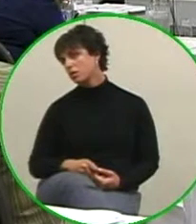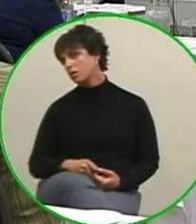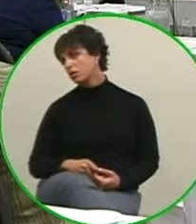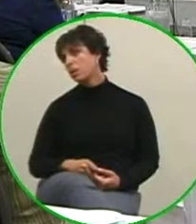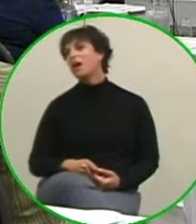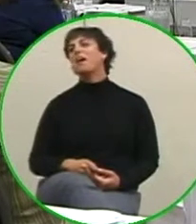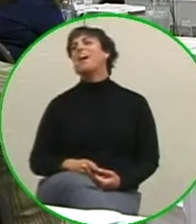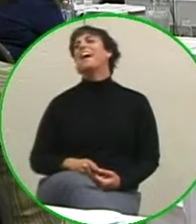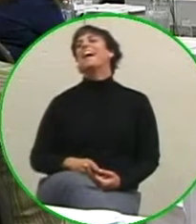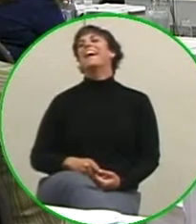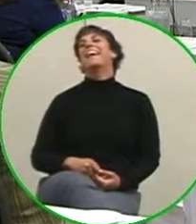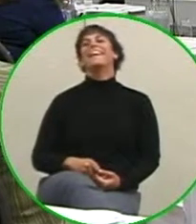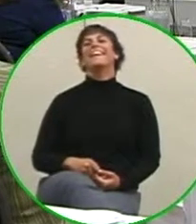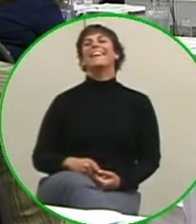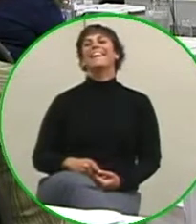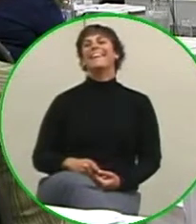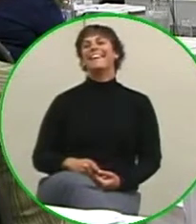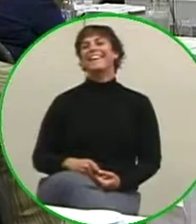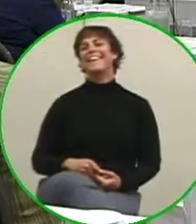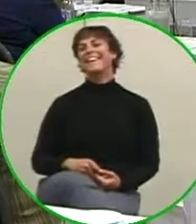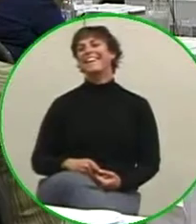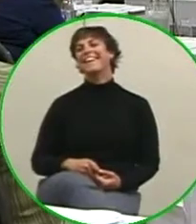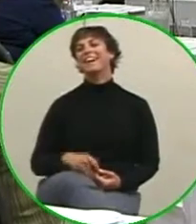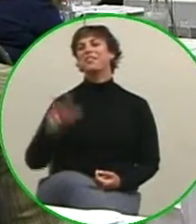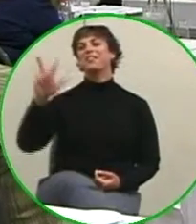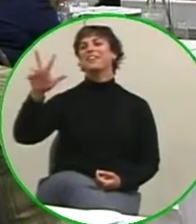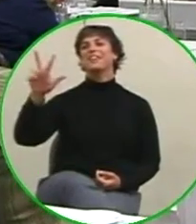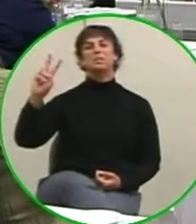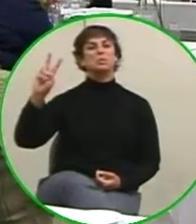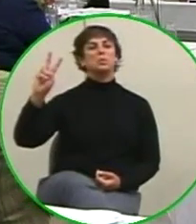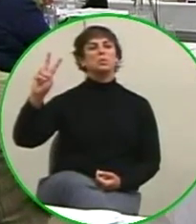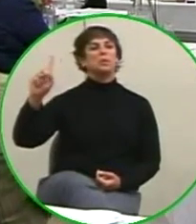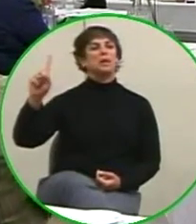Three, two, one.